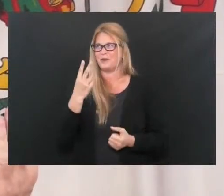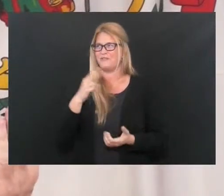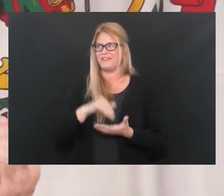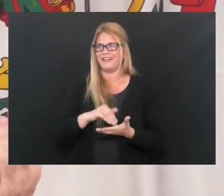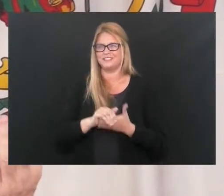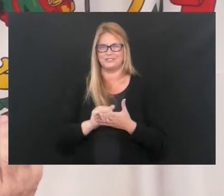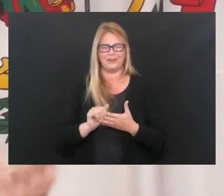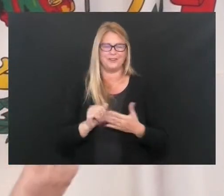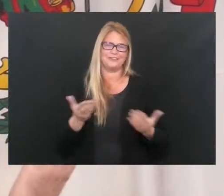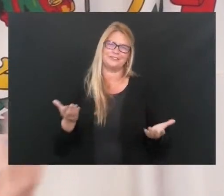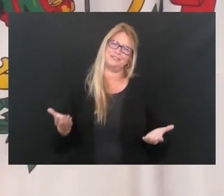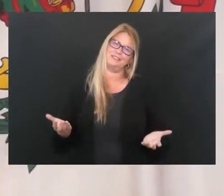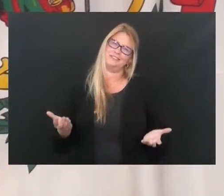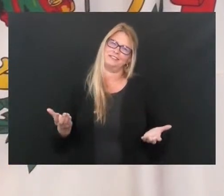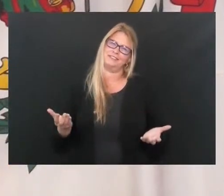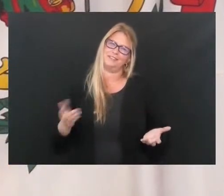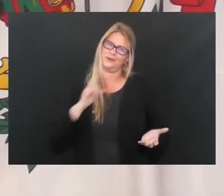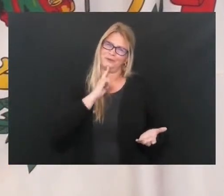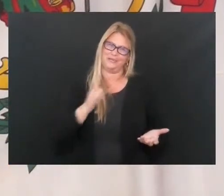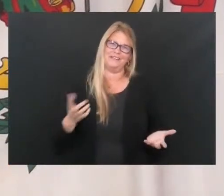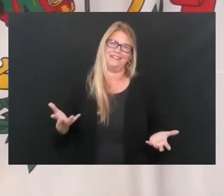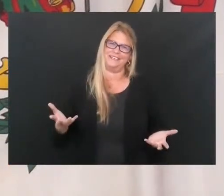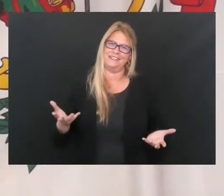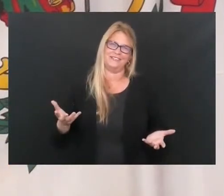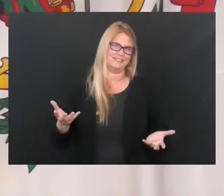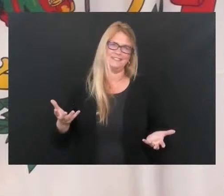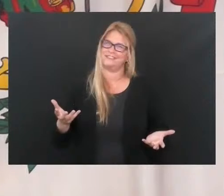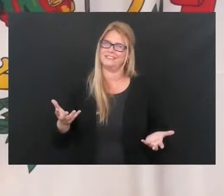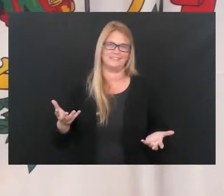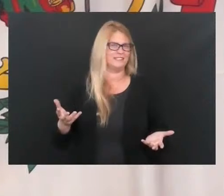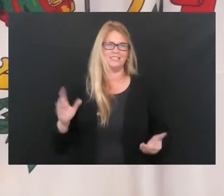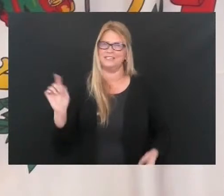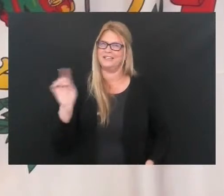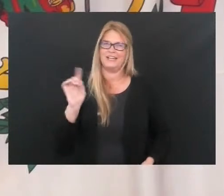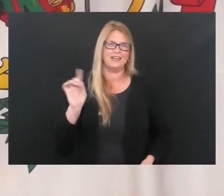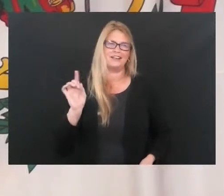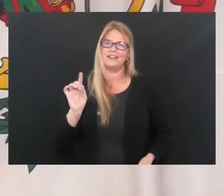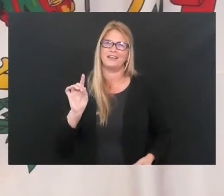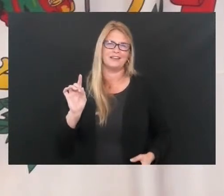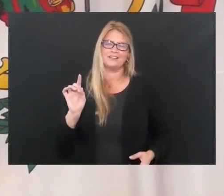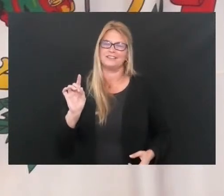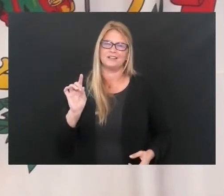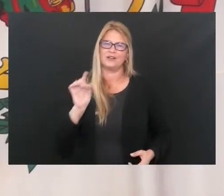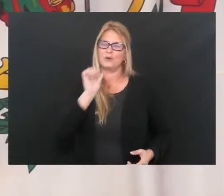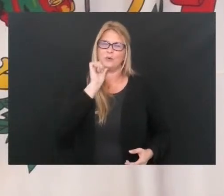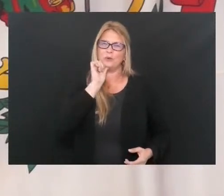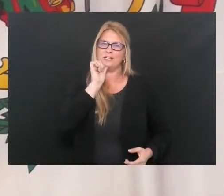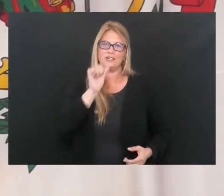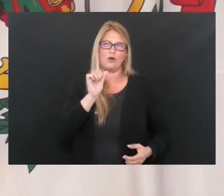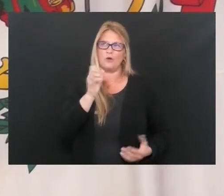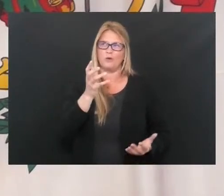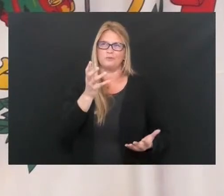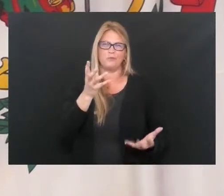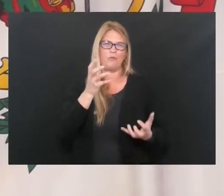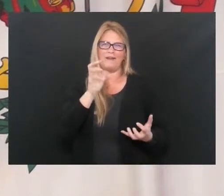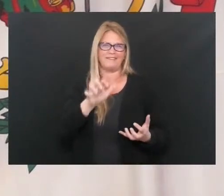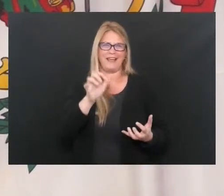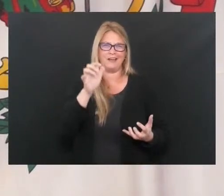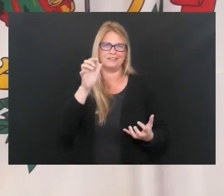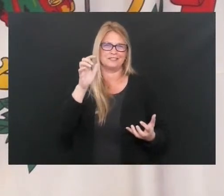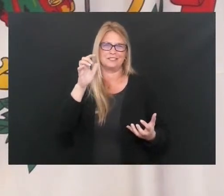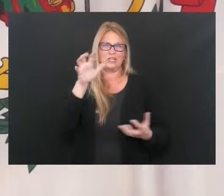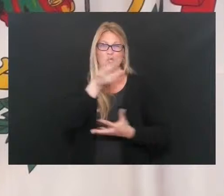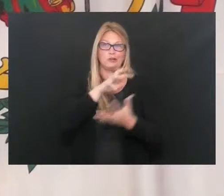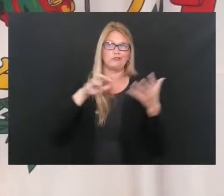be. I mean, let's just don't do the crazy stuff. Let's all